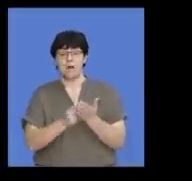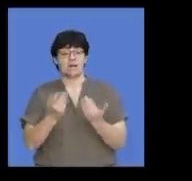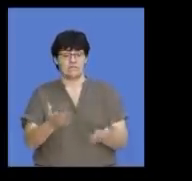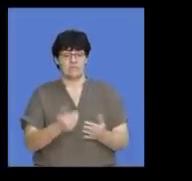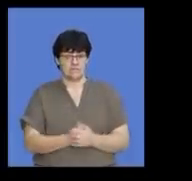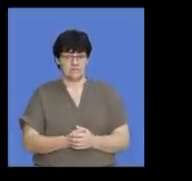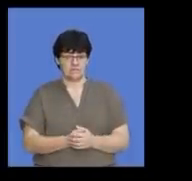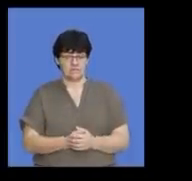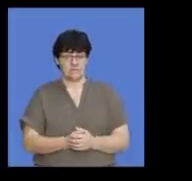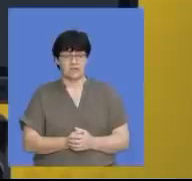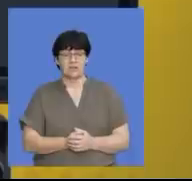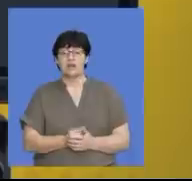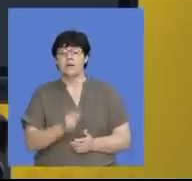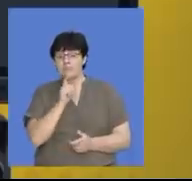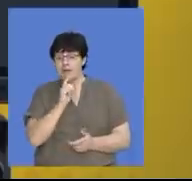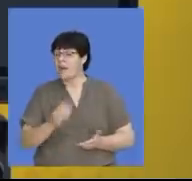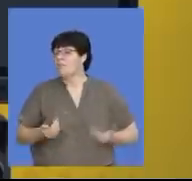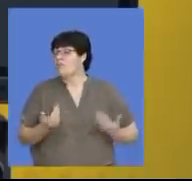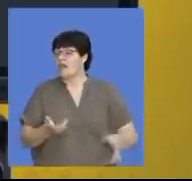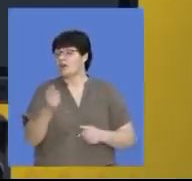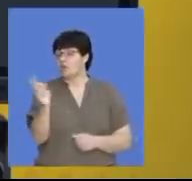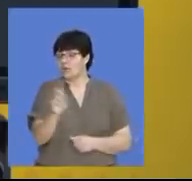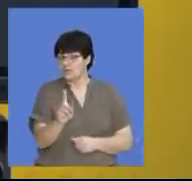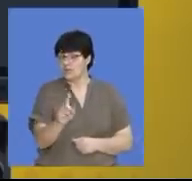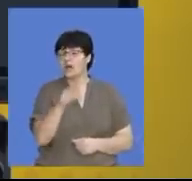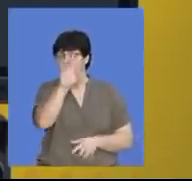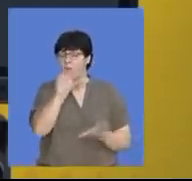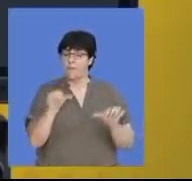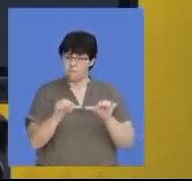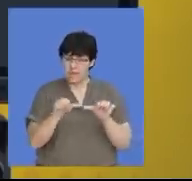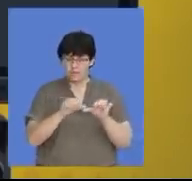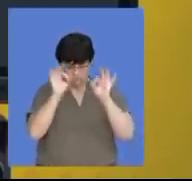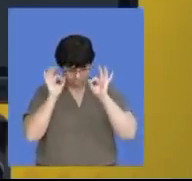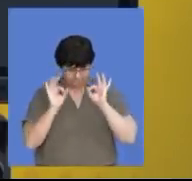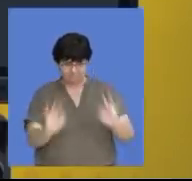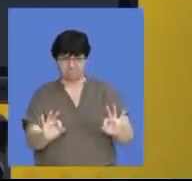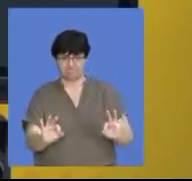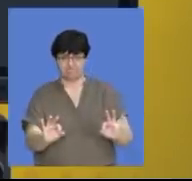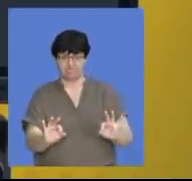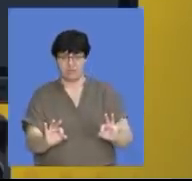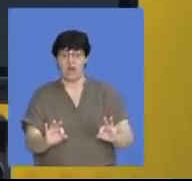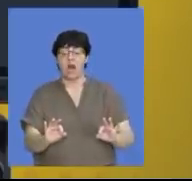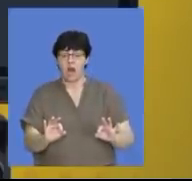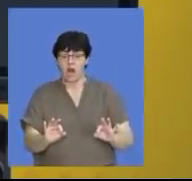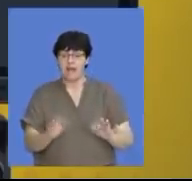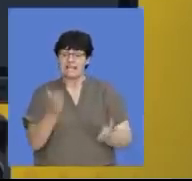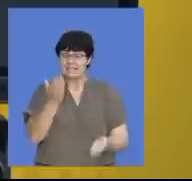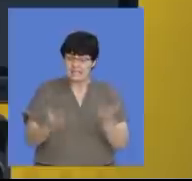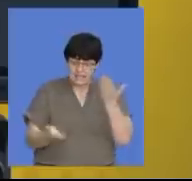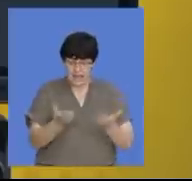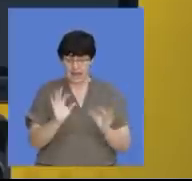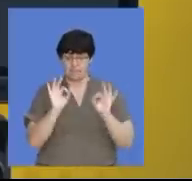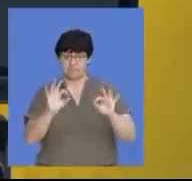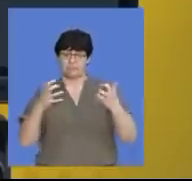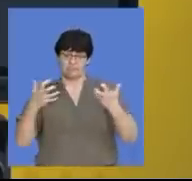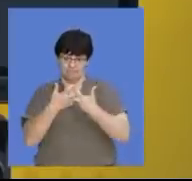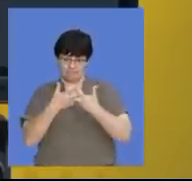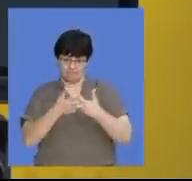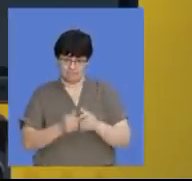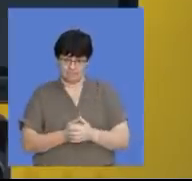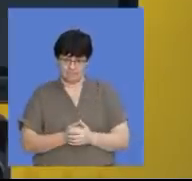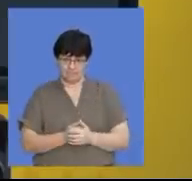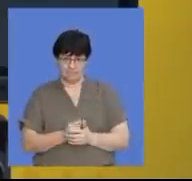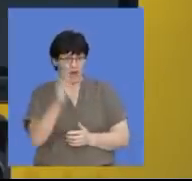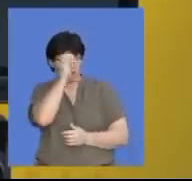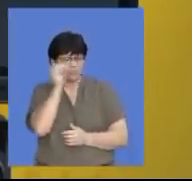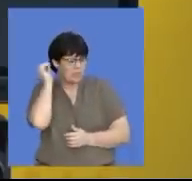is straightforward, provided you are measuring accurately and using the correct scale. So, how do